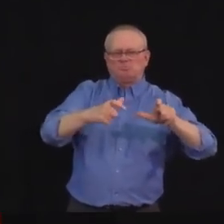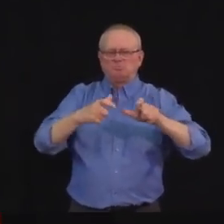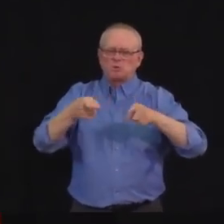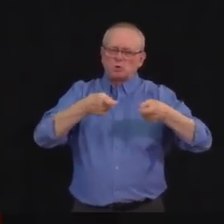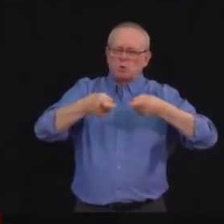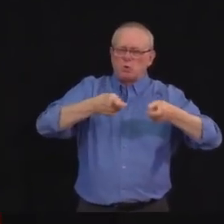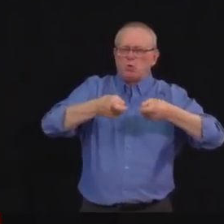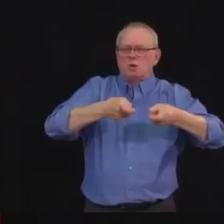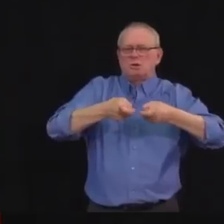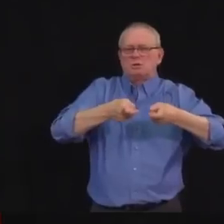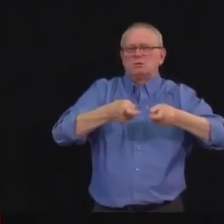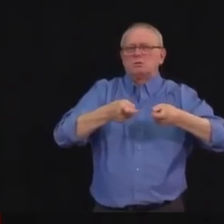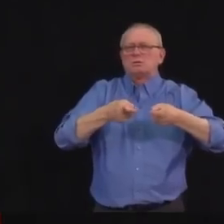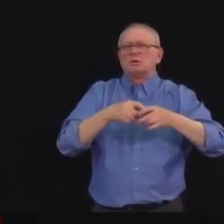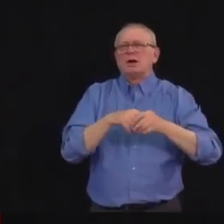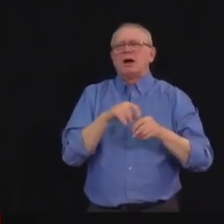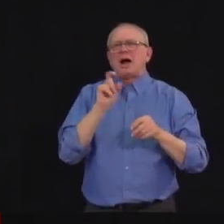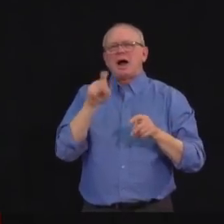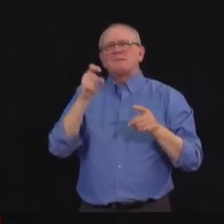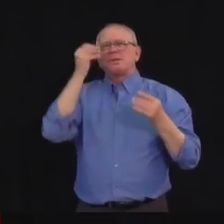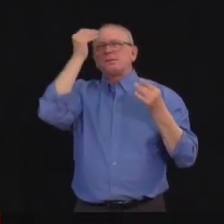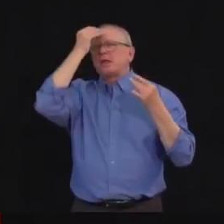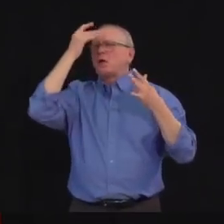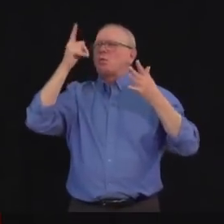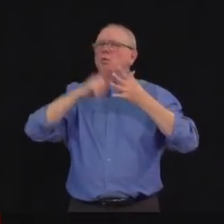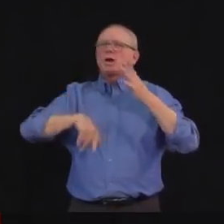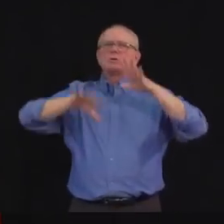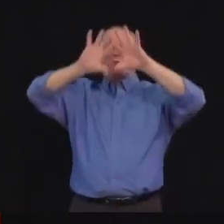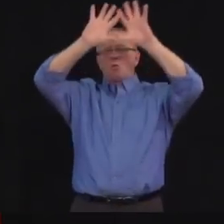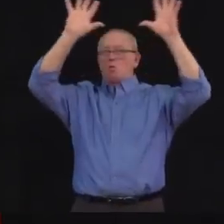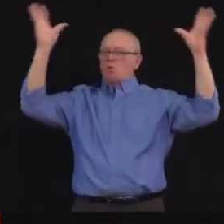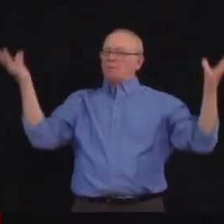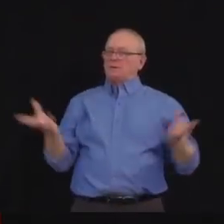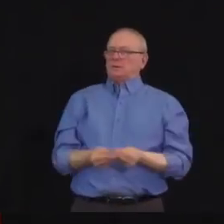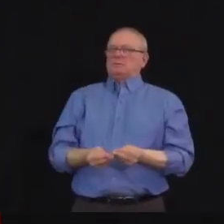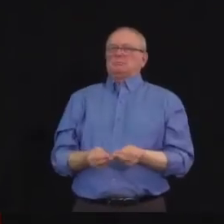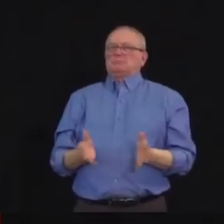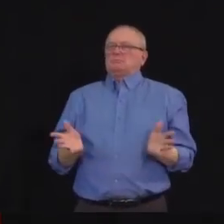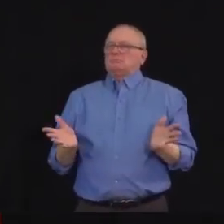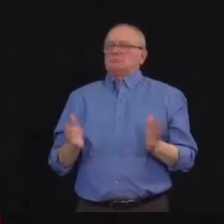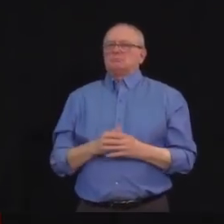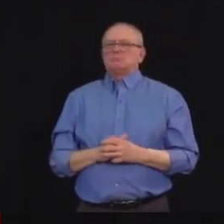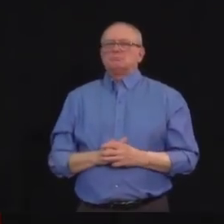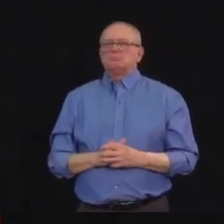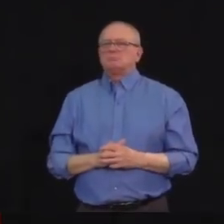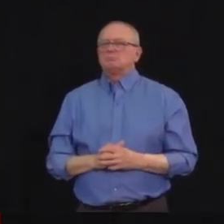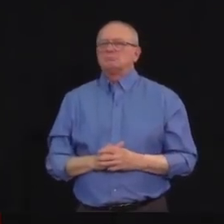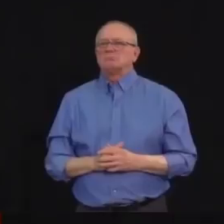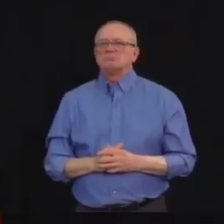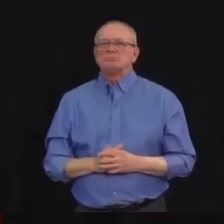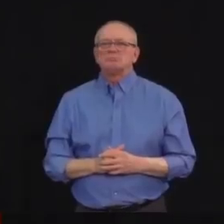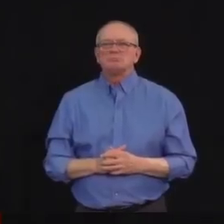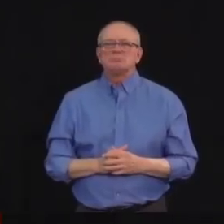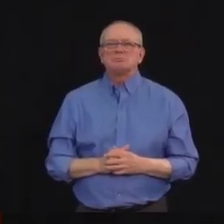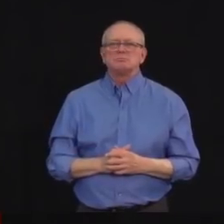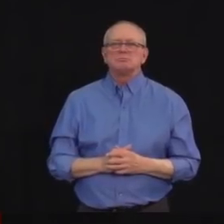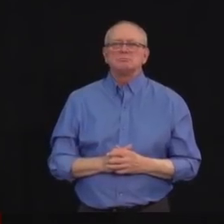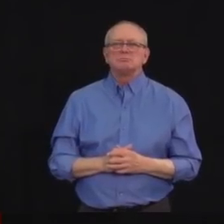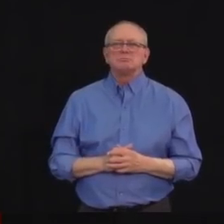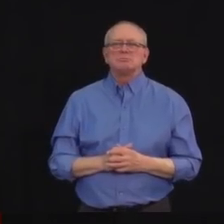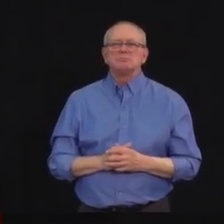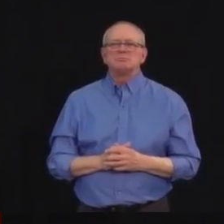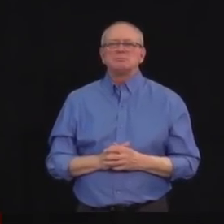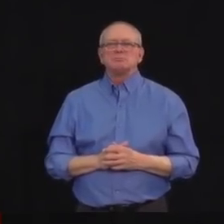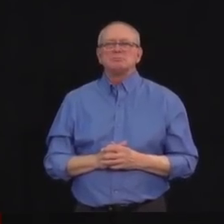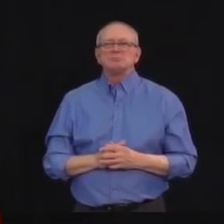part of a larger picture of the stories behind the cases, how we're able to control it, and those trends over time,